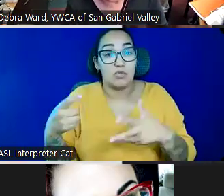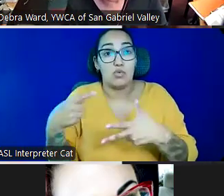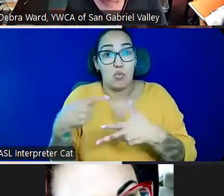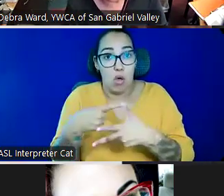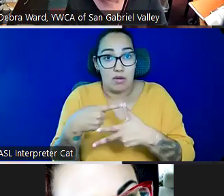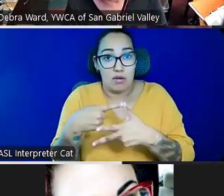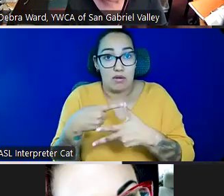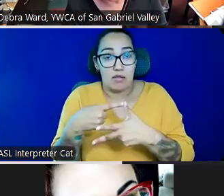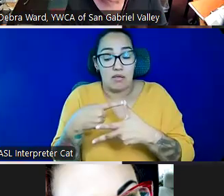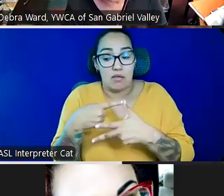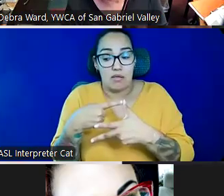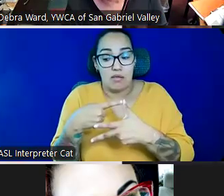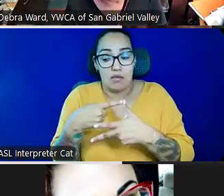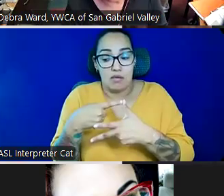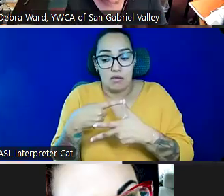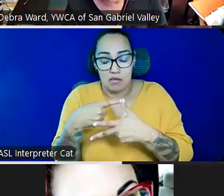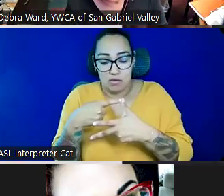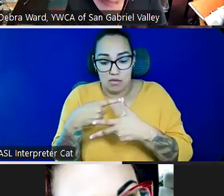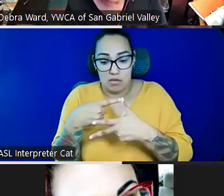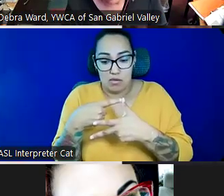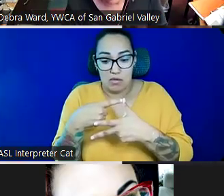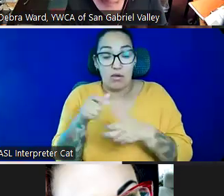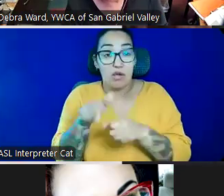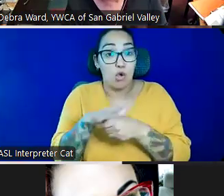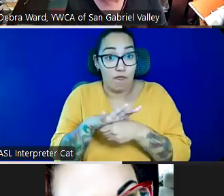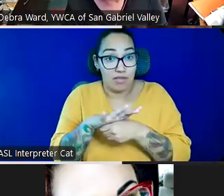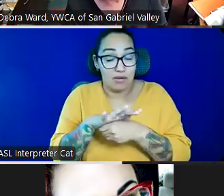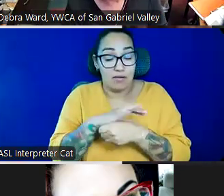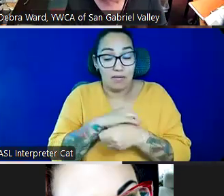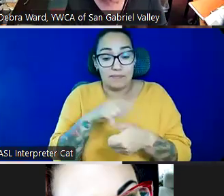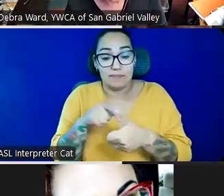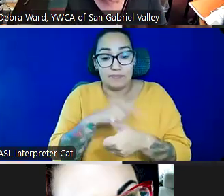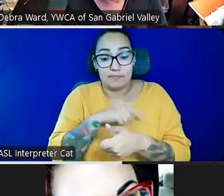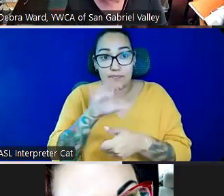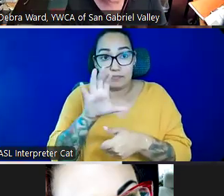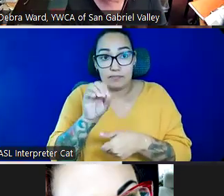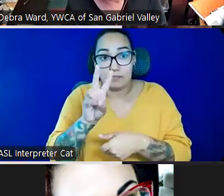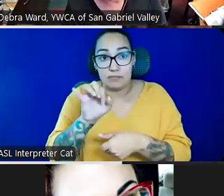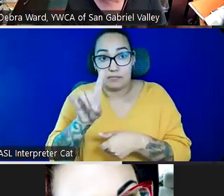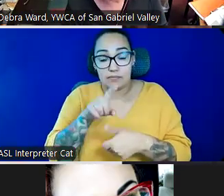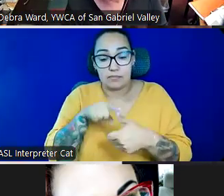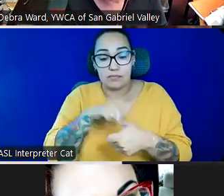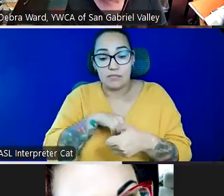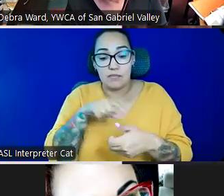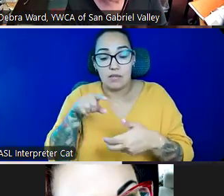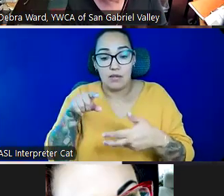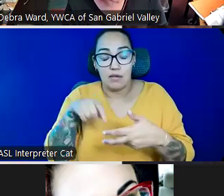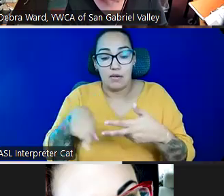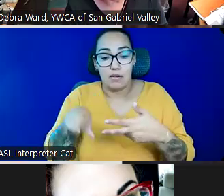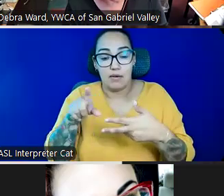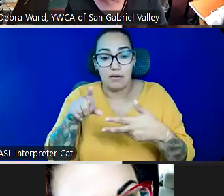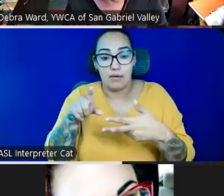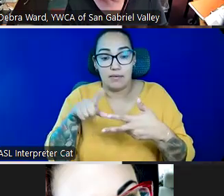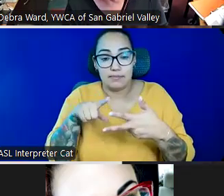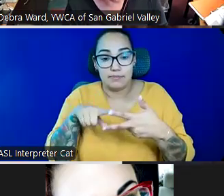been the COVID, um, and the second one would